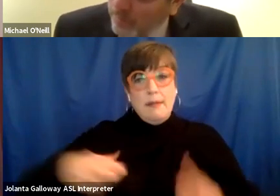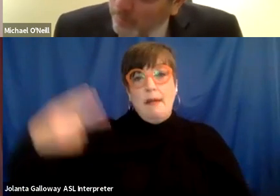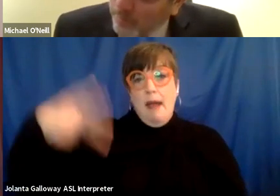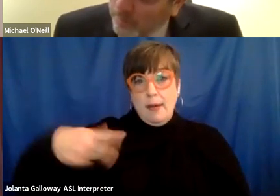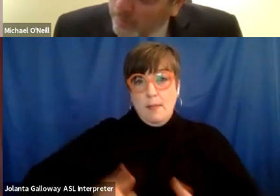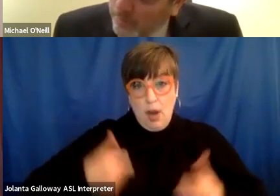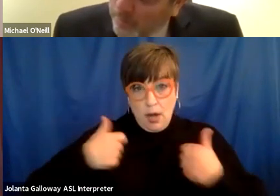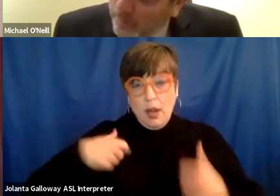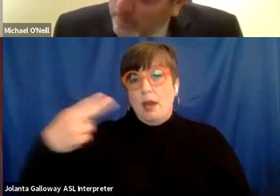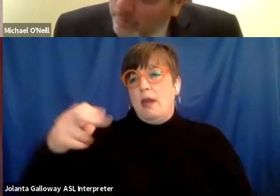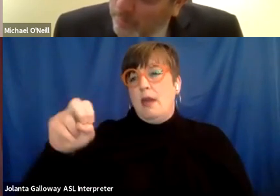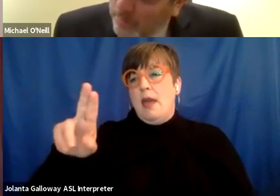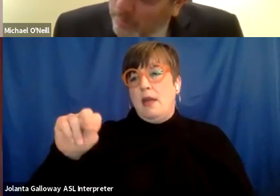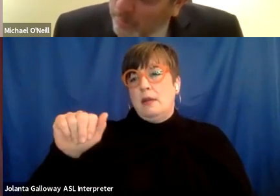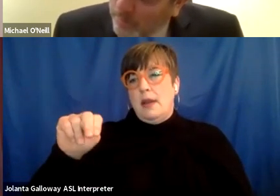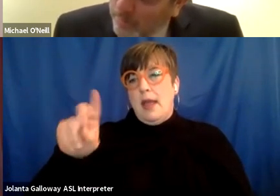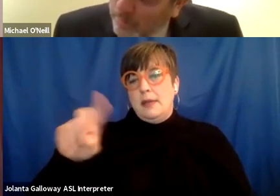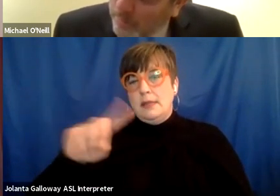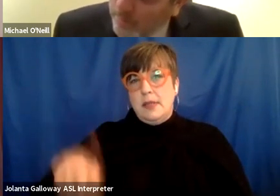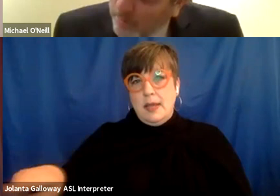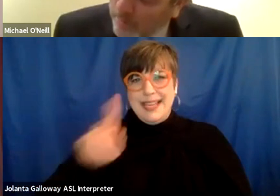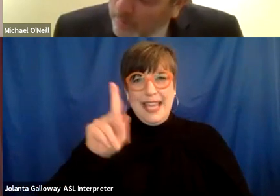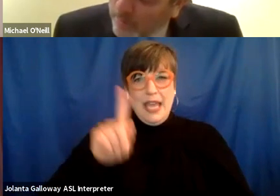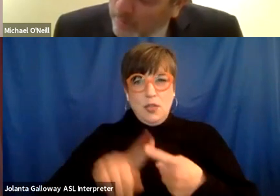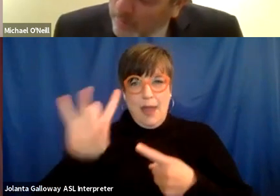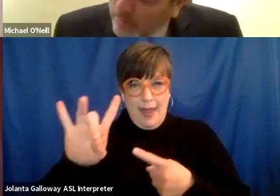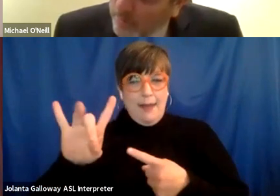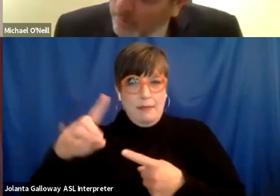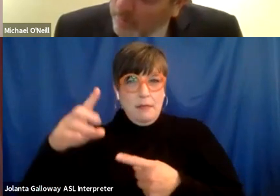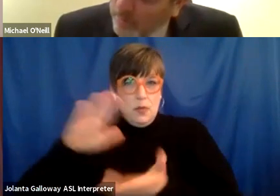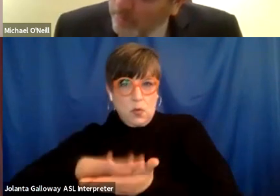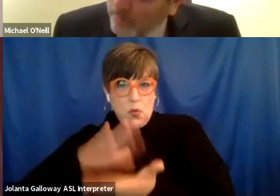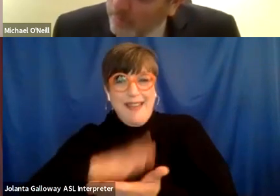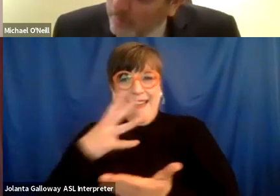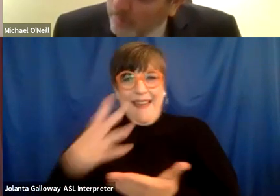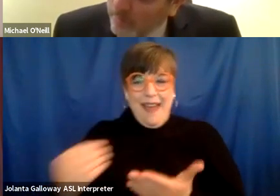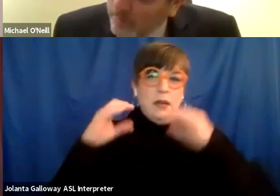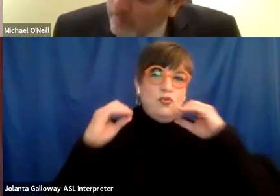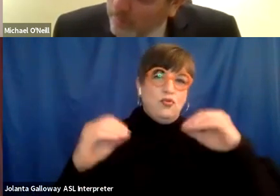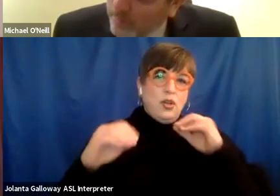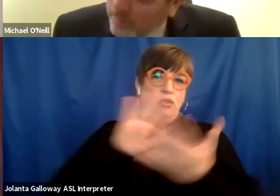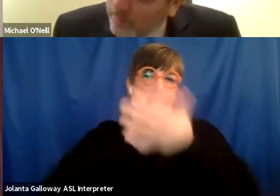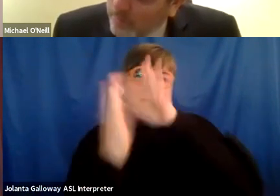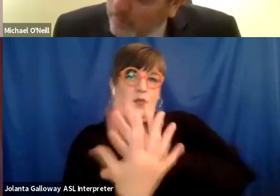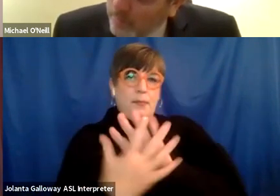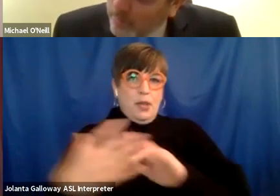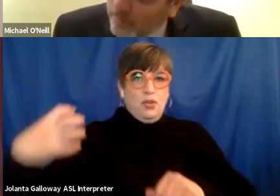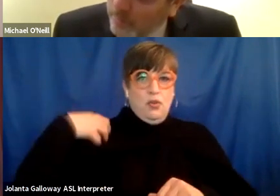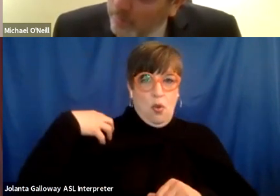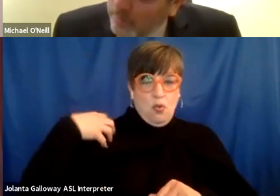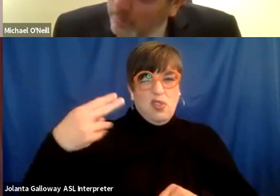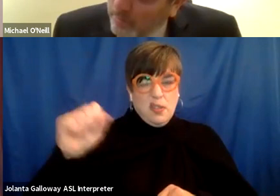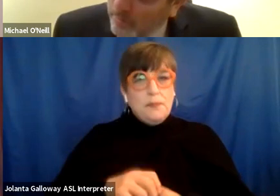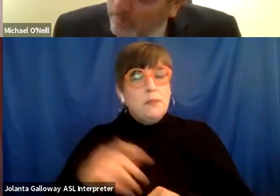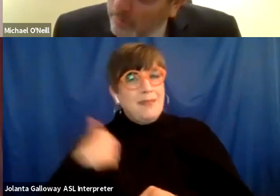K-8 school, an instructional transformation coach at the English High School. I came to speak with you last year in February during Black